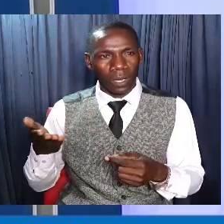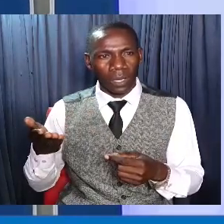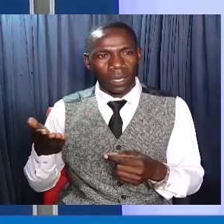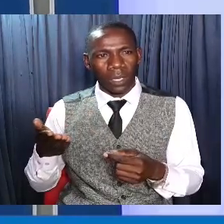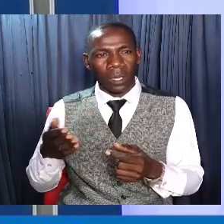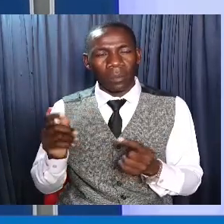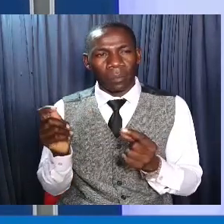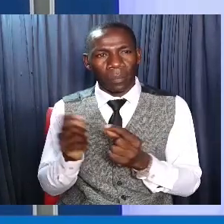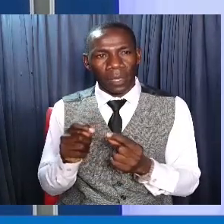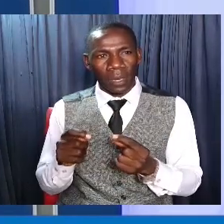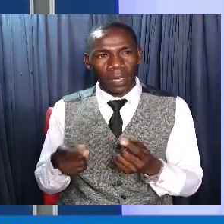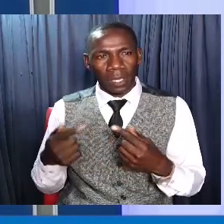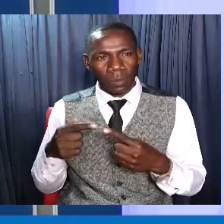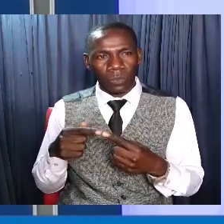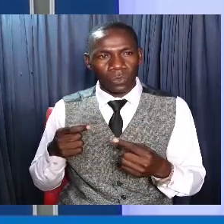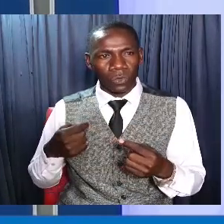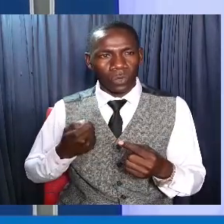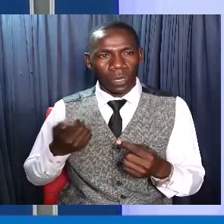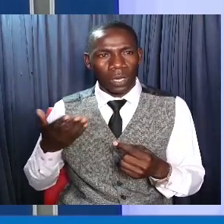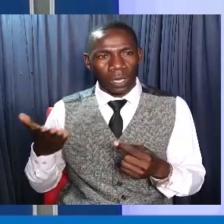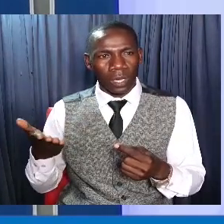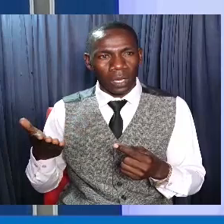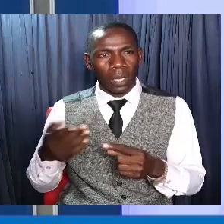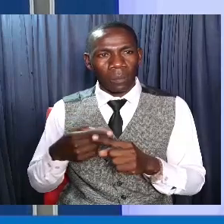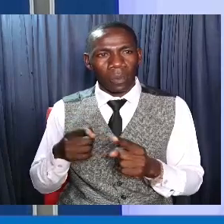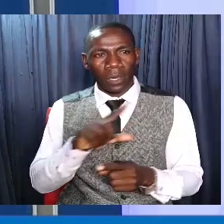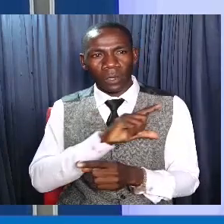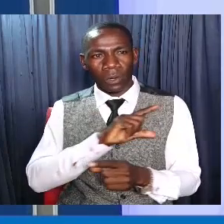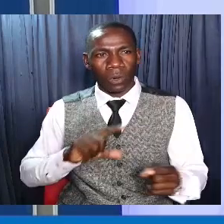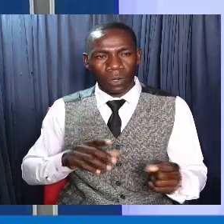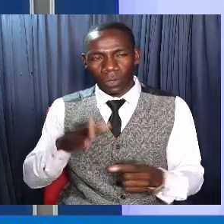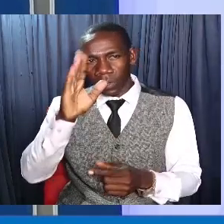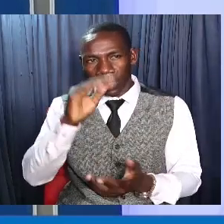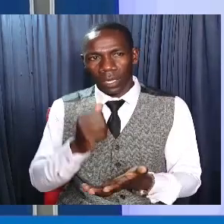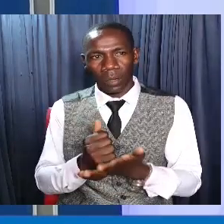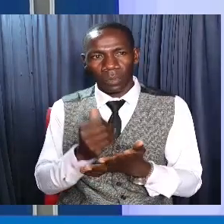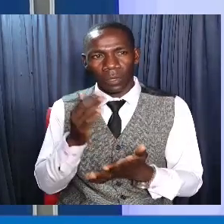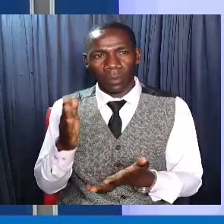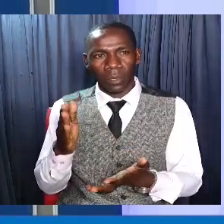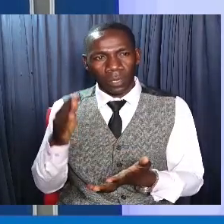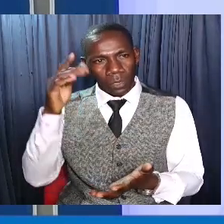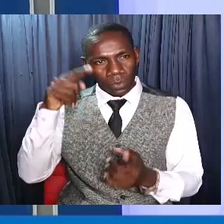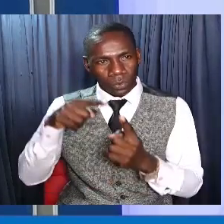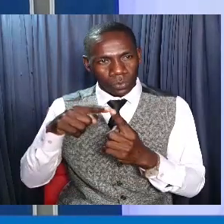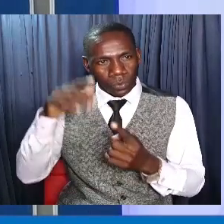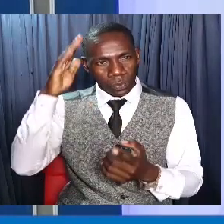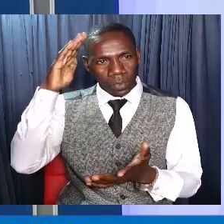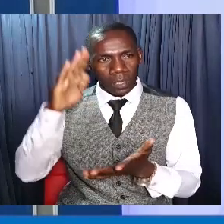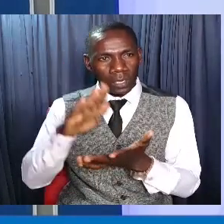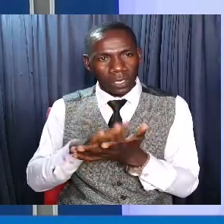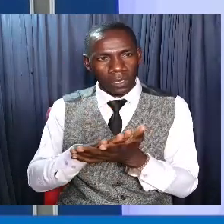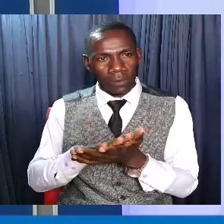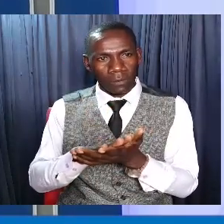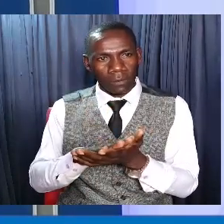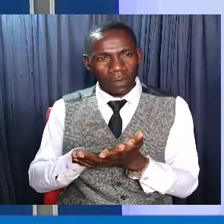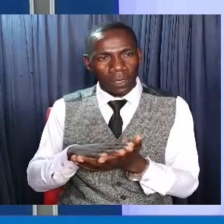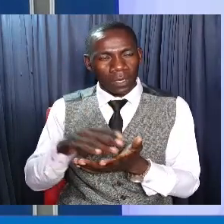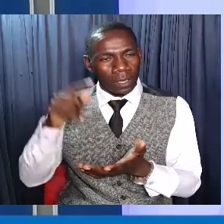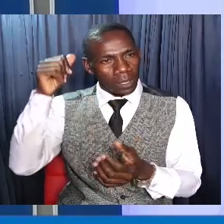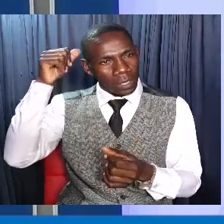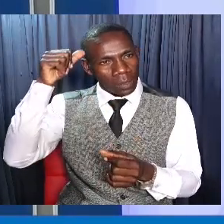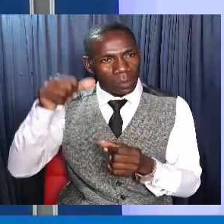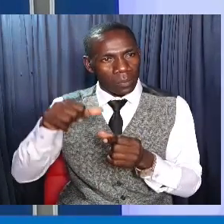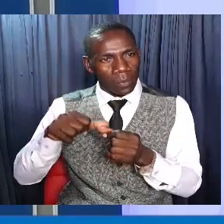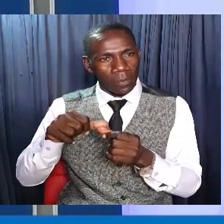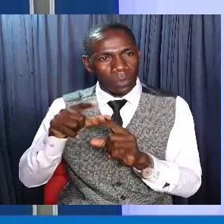kukaja. The serious pains came to her. Lakini Bwana Mungu akamjalia. But the Lord God enabled her. Kuamini. To believe. Kakumbuka la mhubiri.